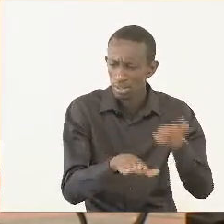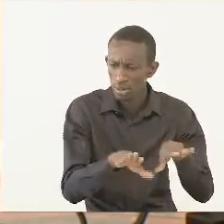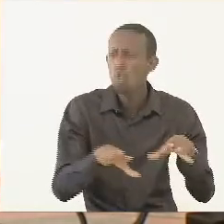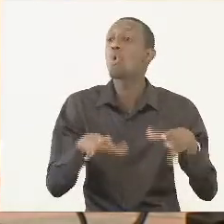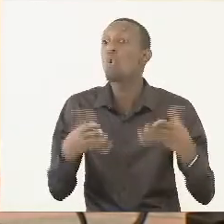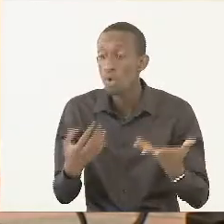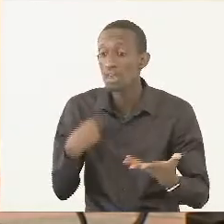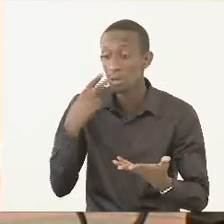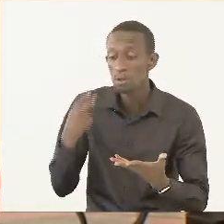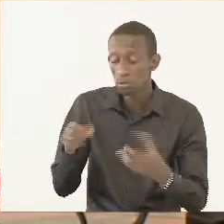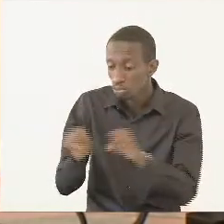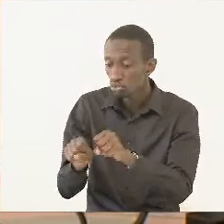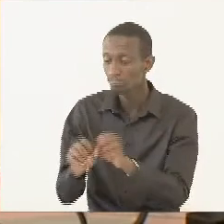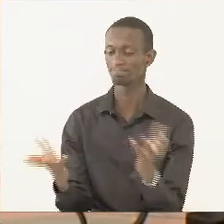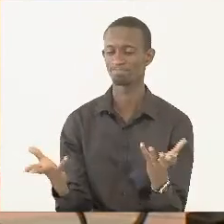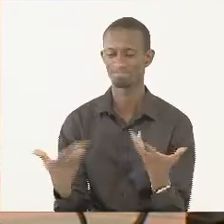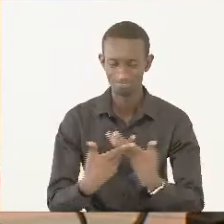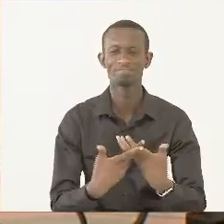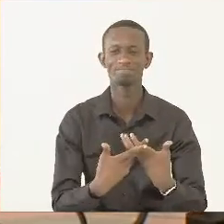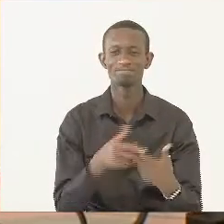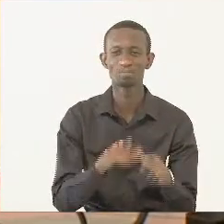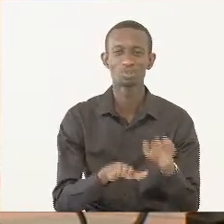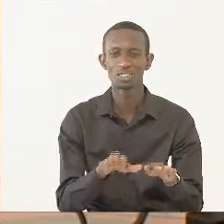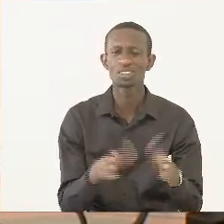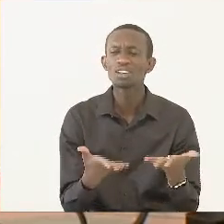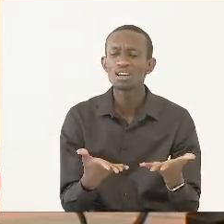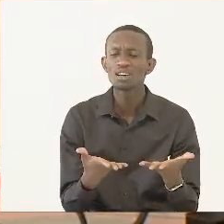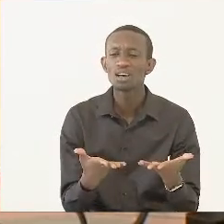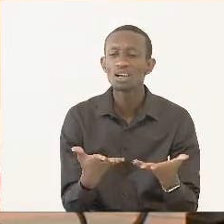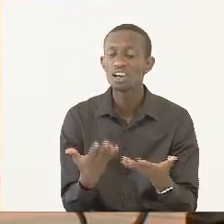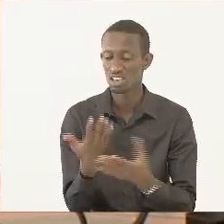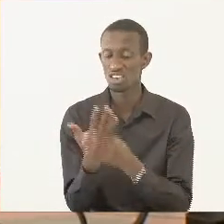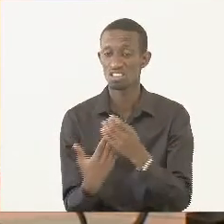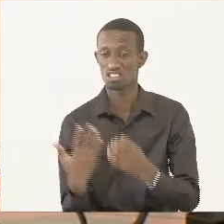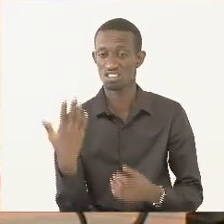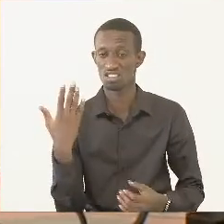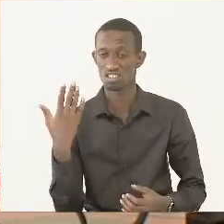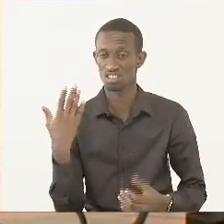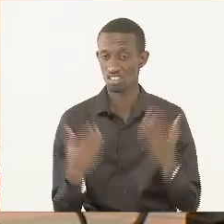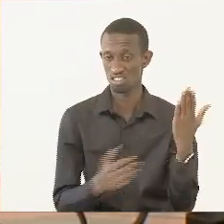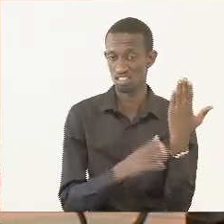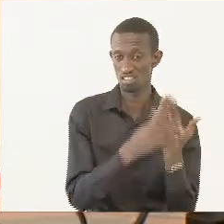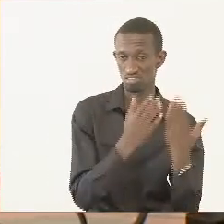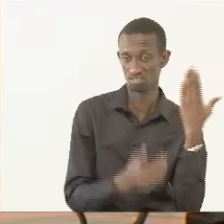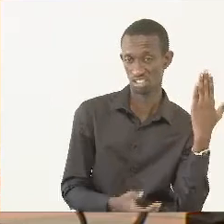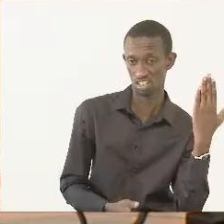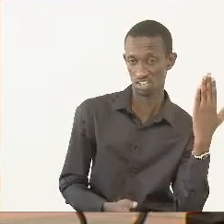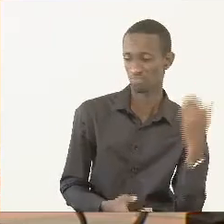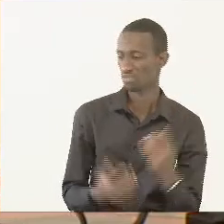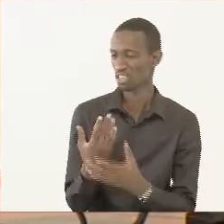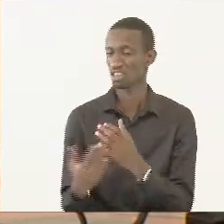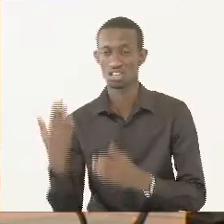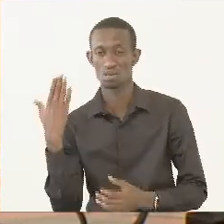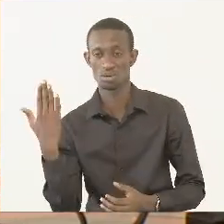My left hand and my right hand, are they the same? And if they are, why